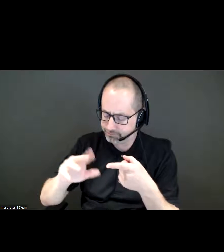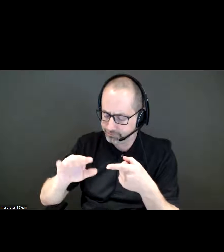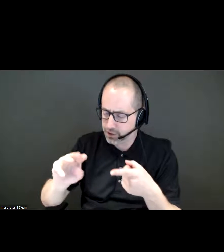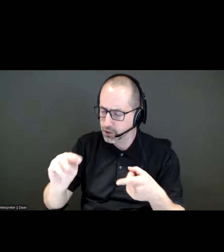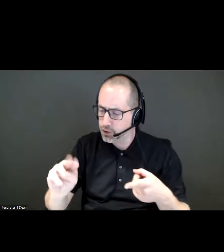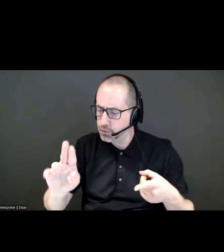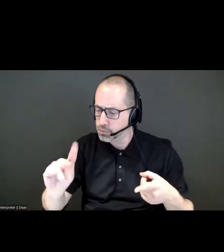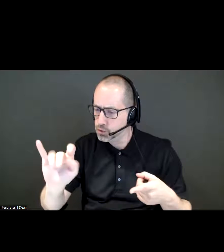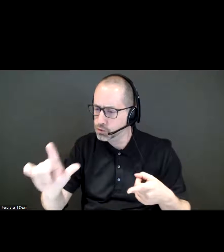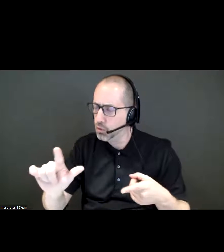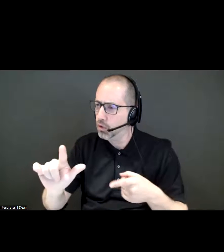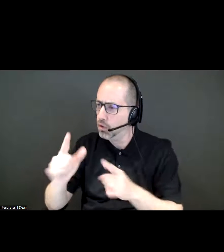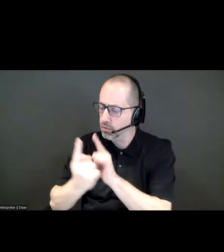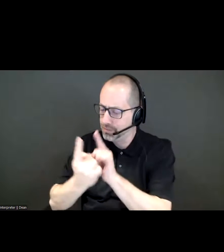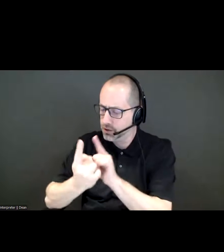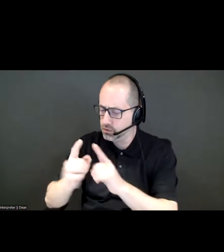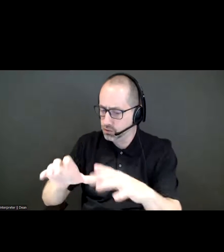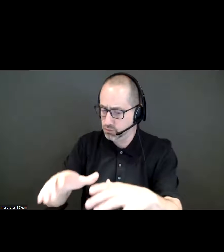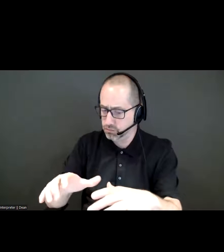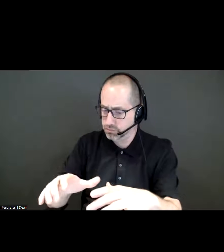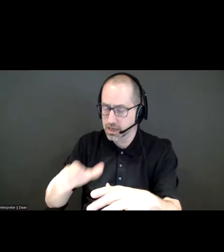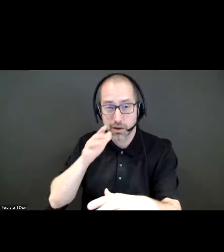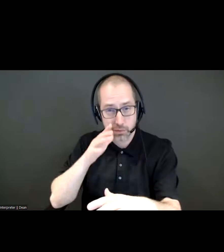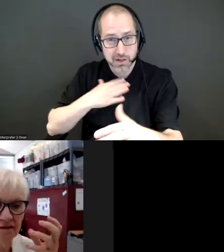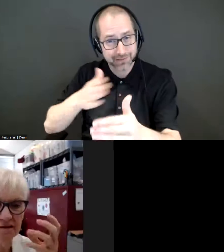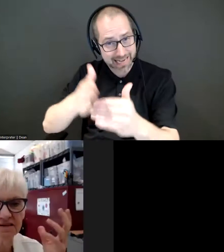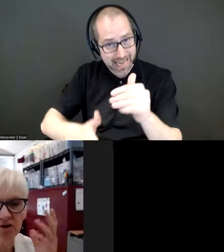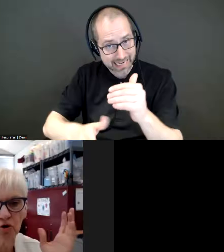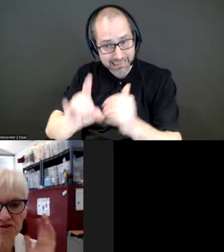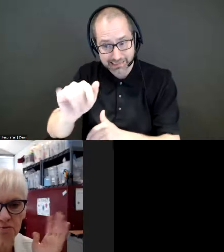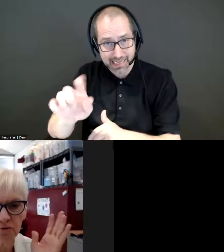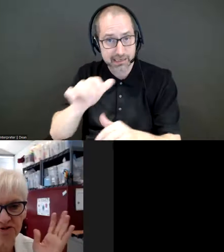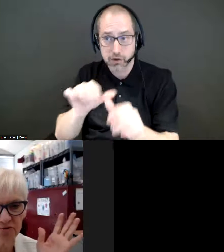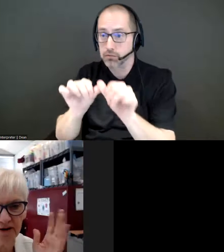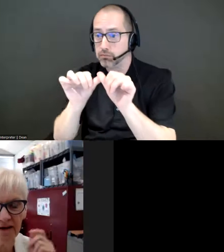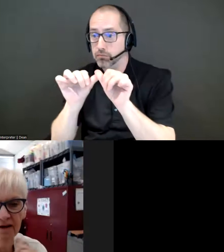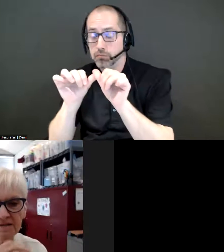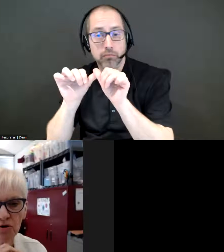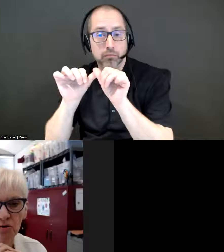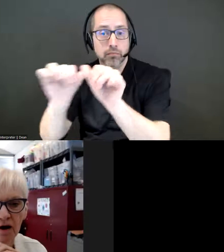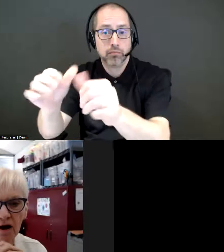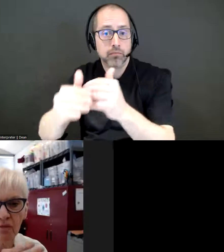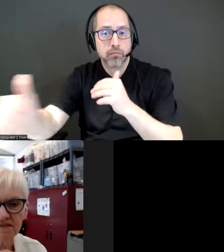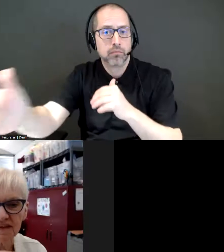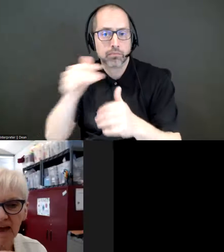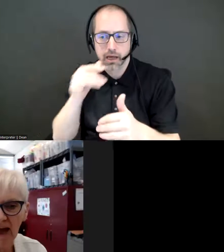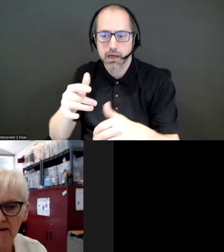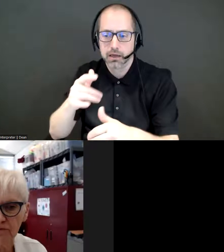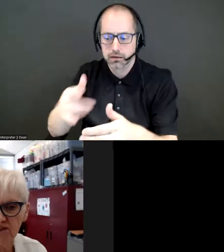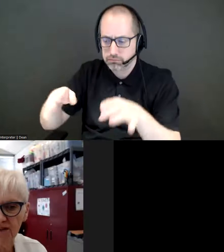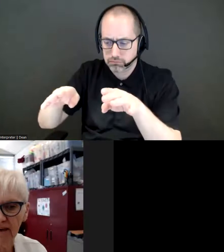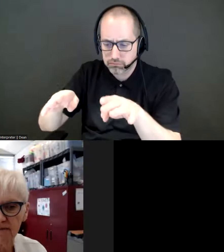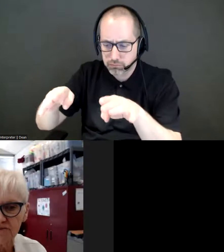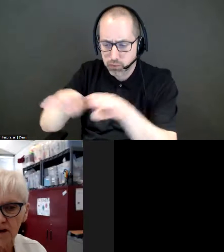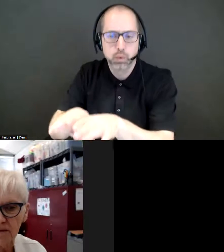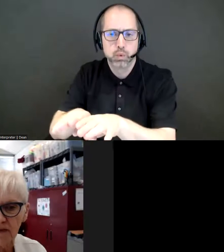mutual mentoring group has an end date, like it doesn't go into perpetuity. So what's the